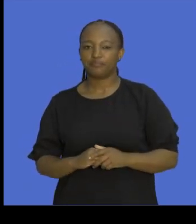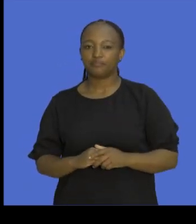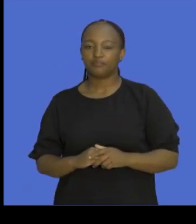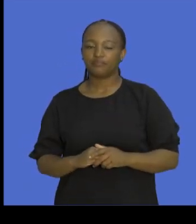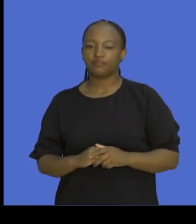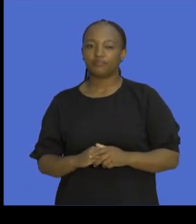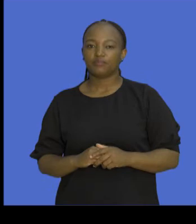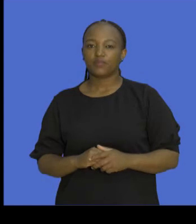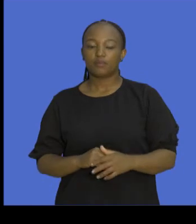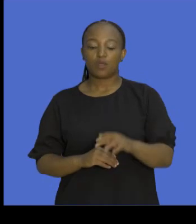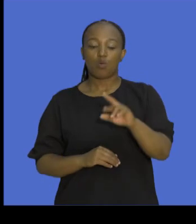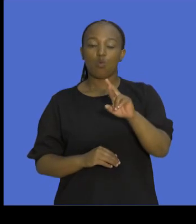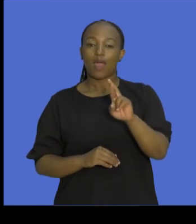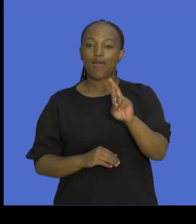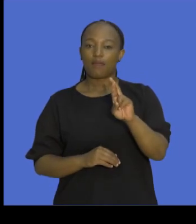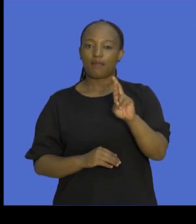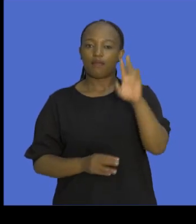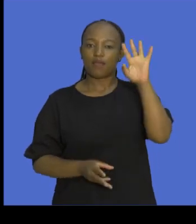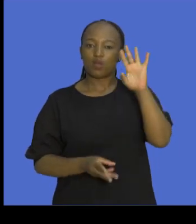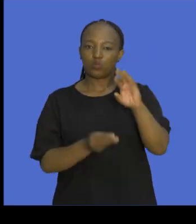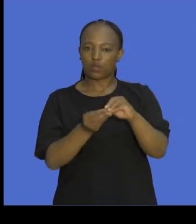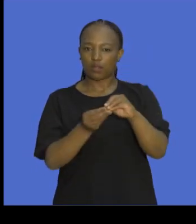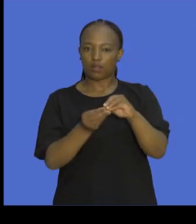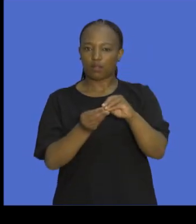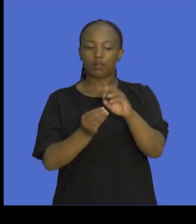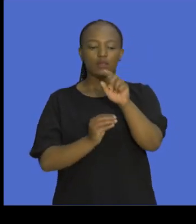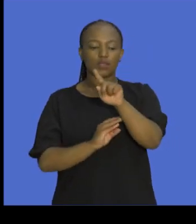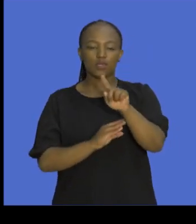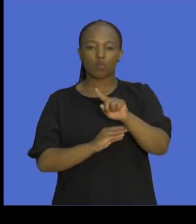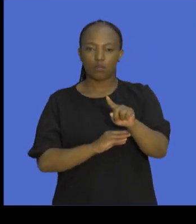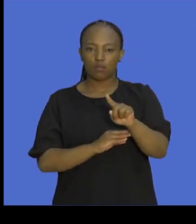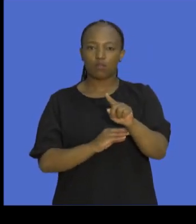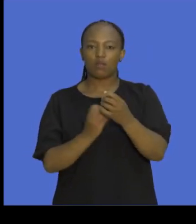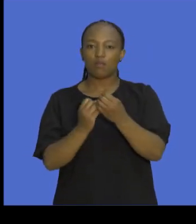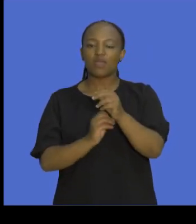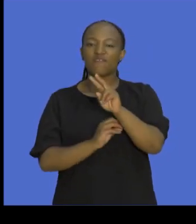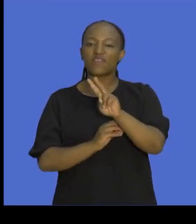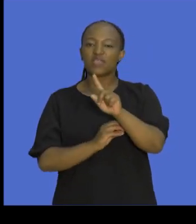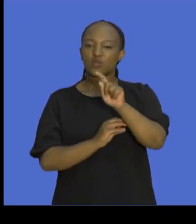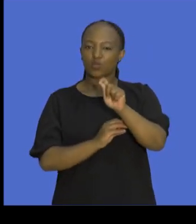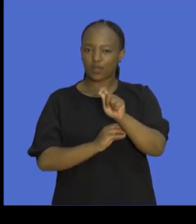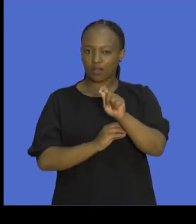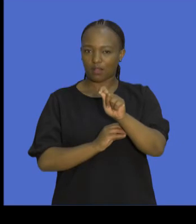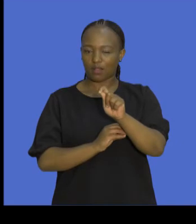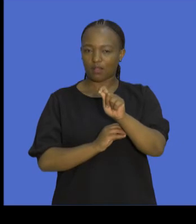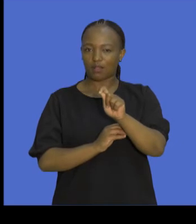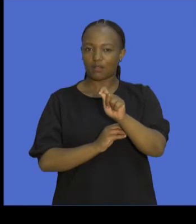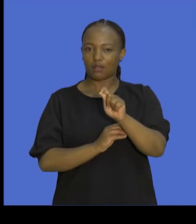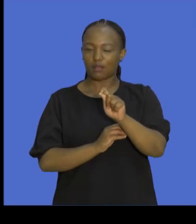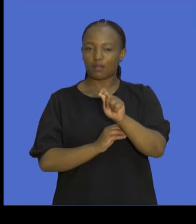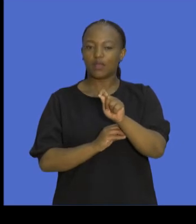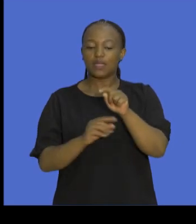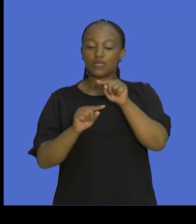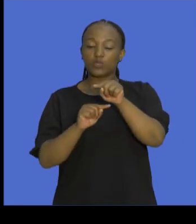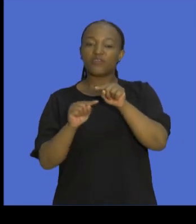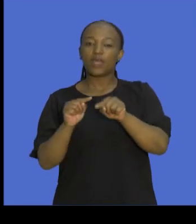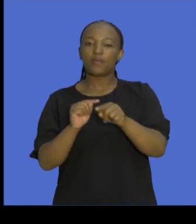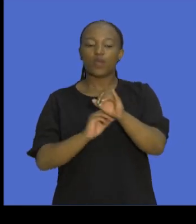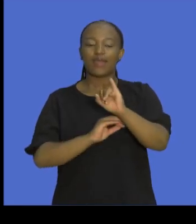case, you know, R total, that's what we're looking for, is equals to V total divided by